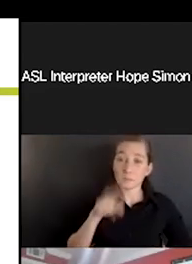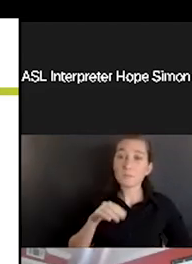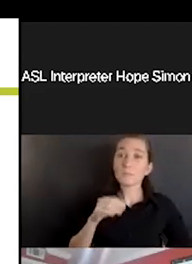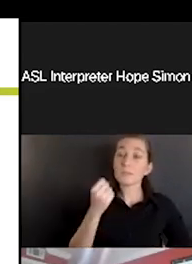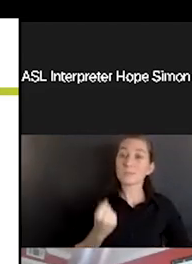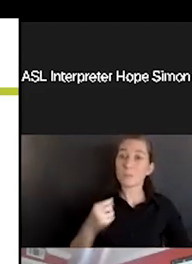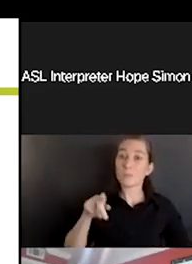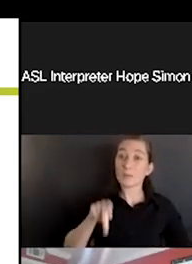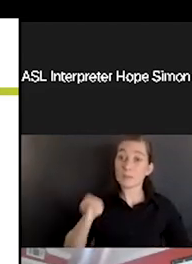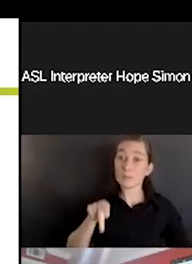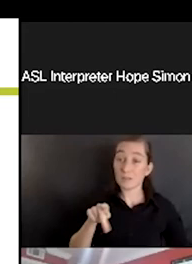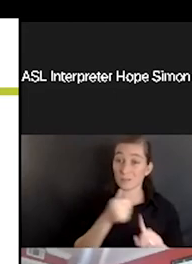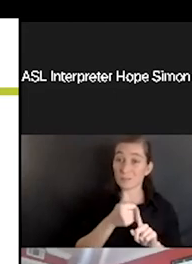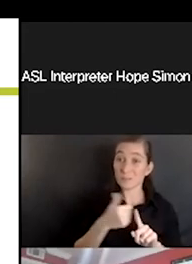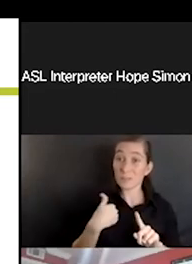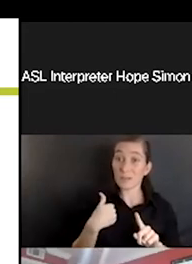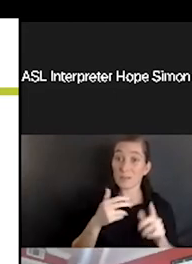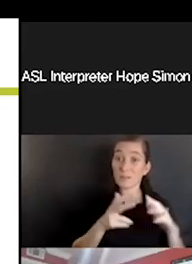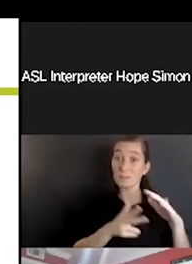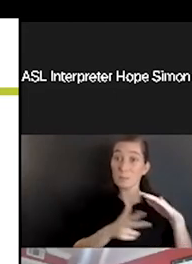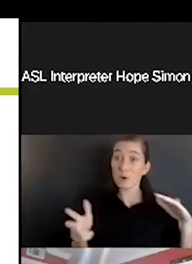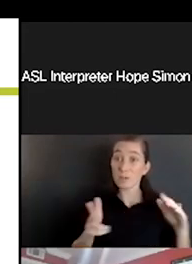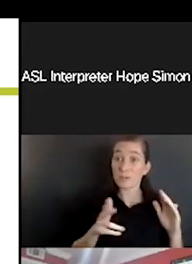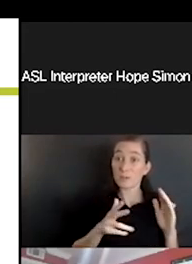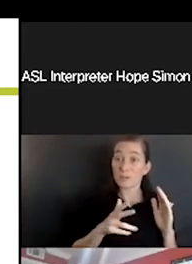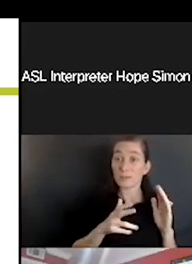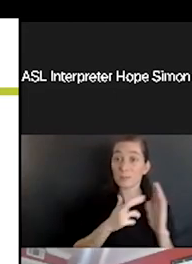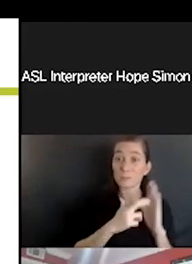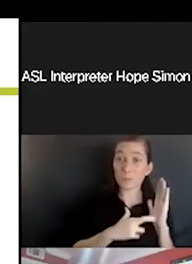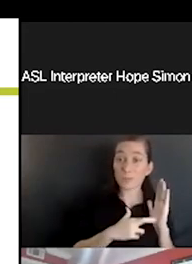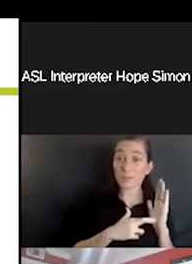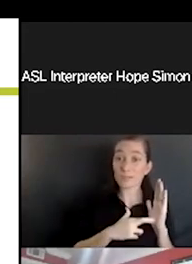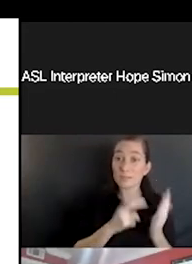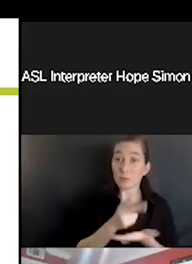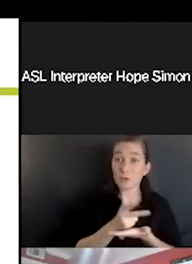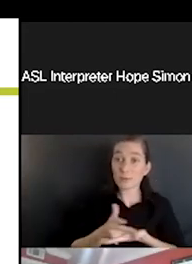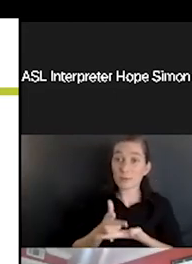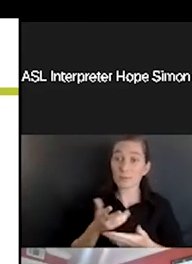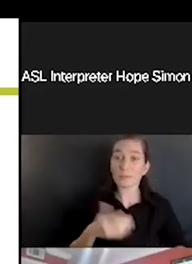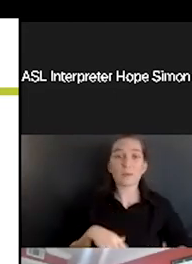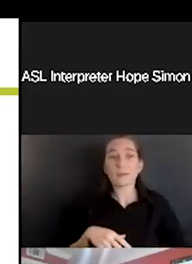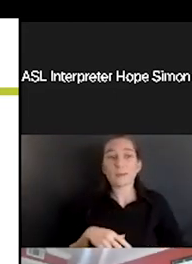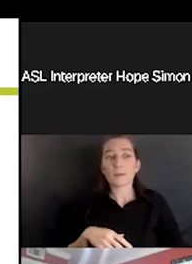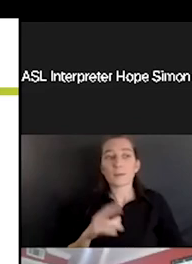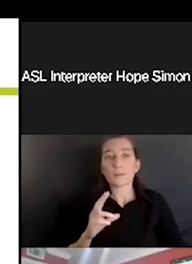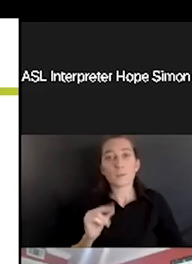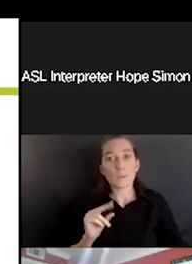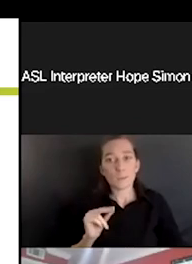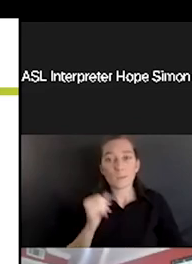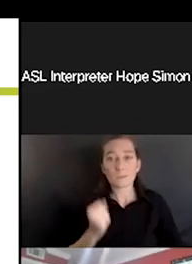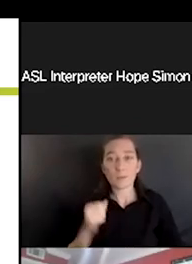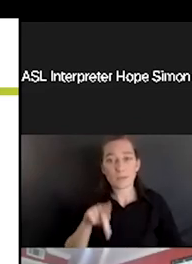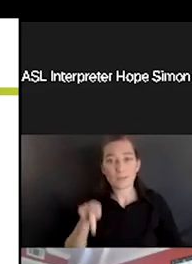building ordinance yet? The city of Pasadena does, but I don't believe, I think South Pasadena is a separate city, if I recall.